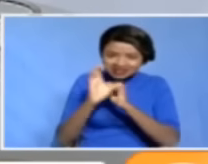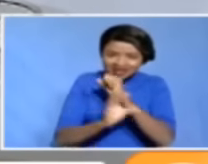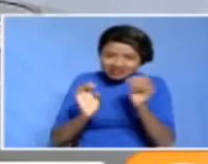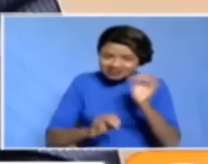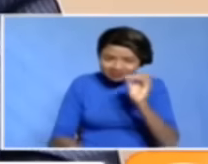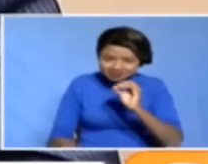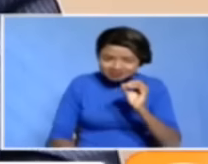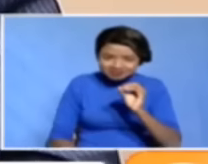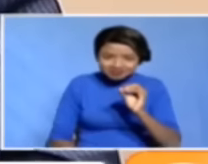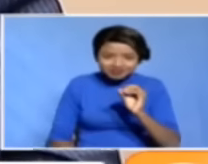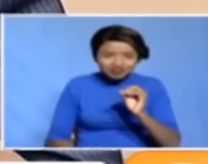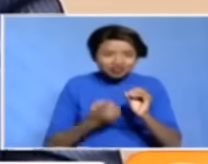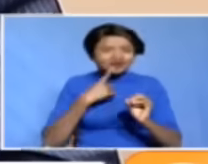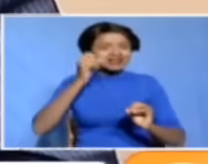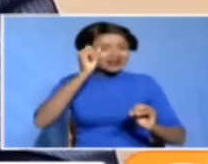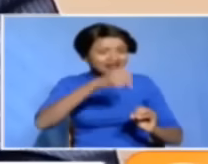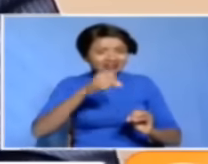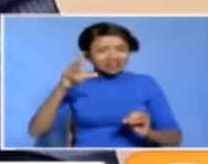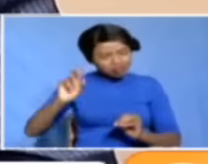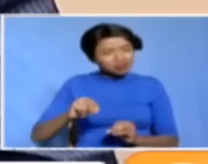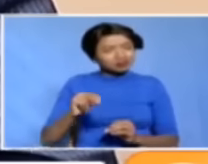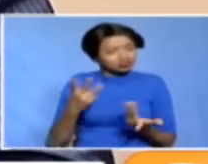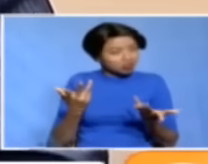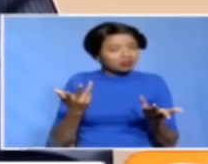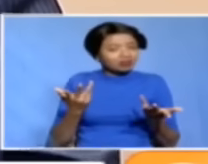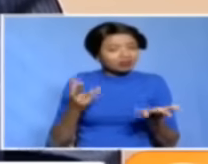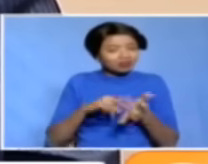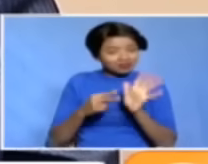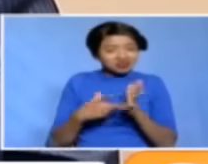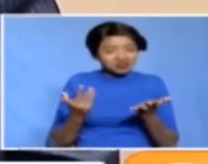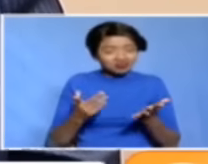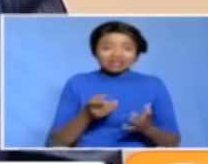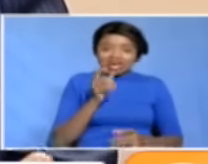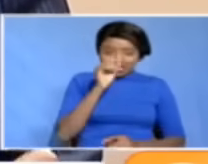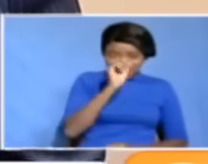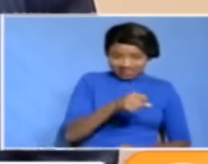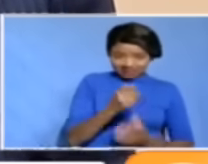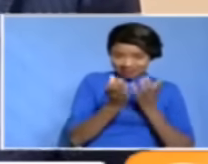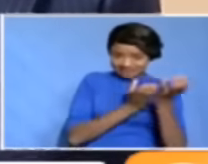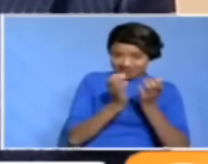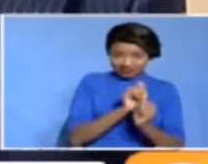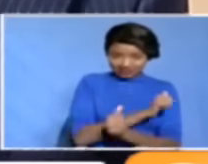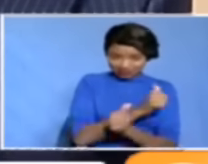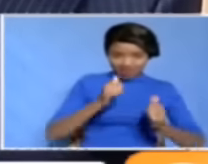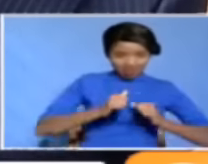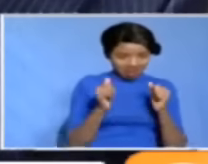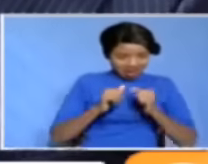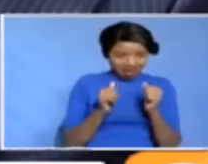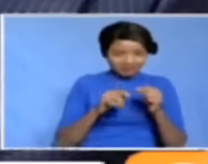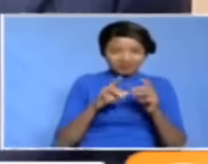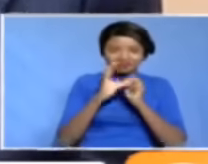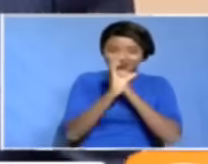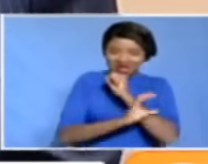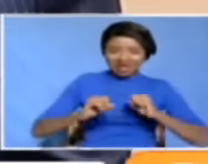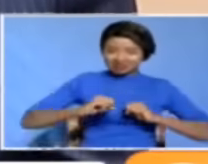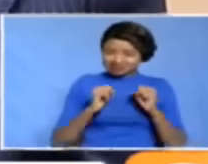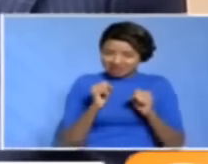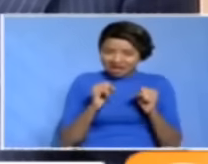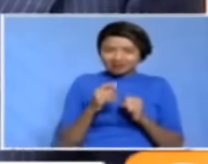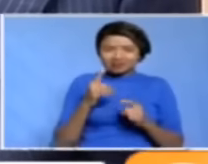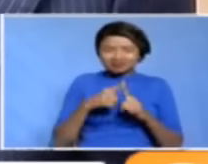speak... you said yes and no. Yes, yeah. I say the business community is happy. The country is stable. Why are you not happy?